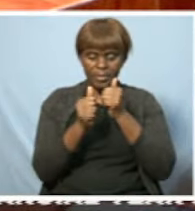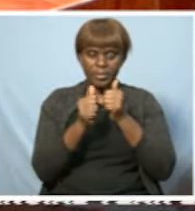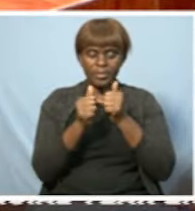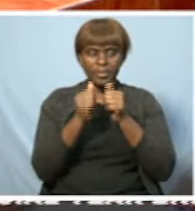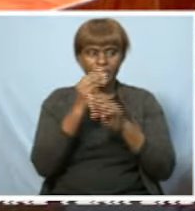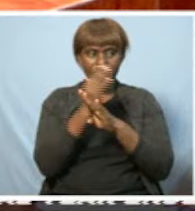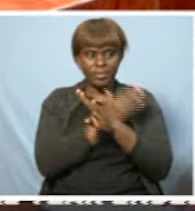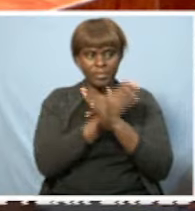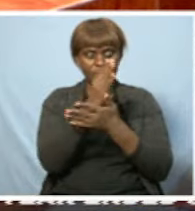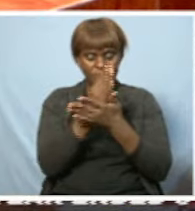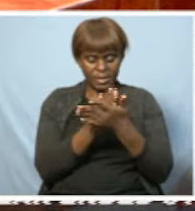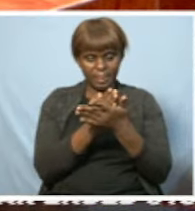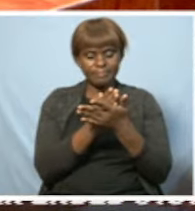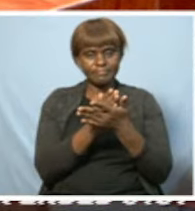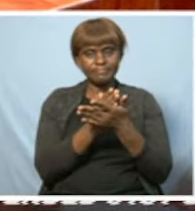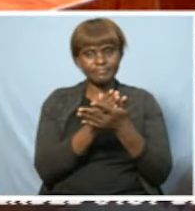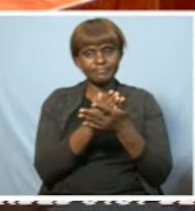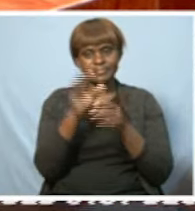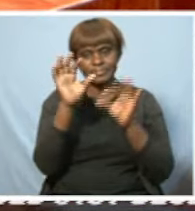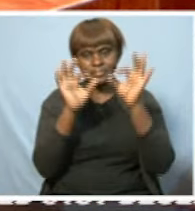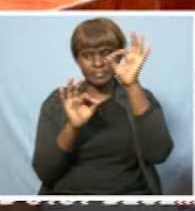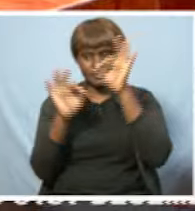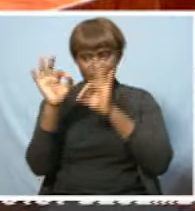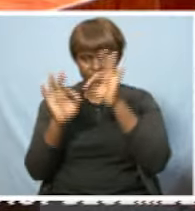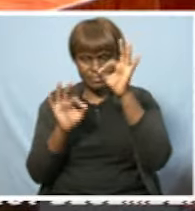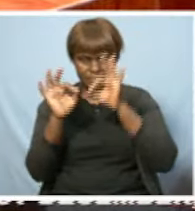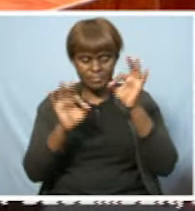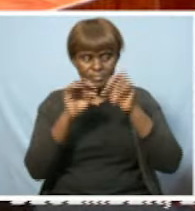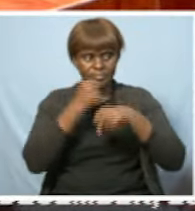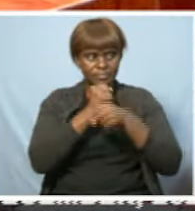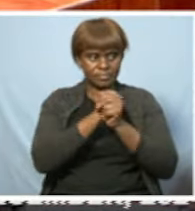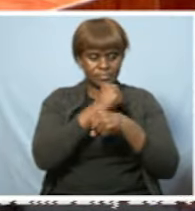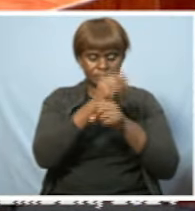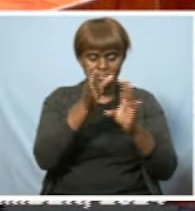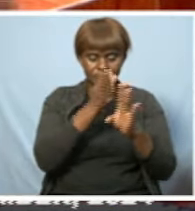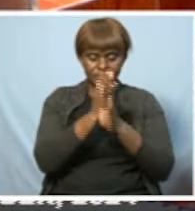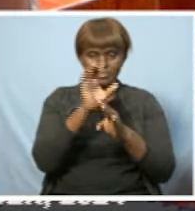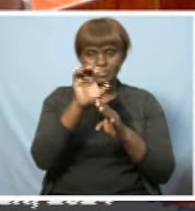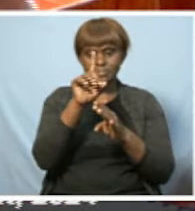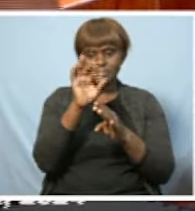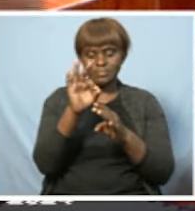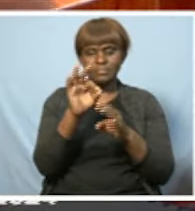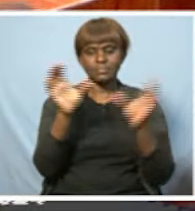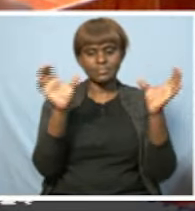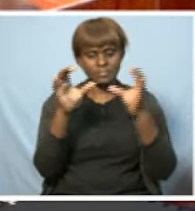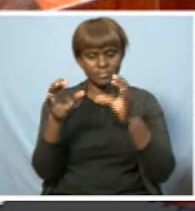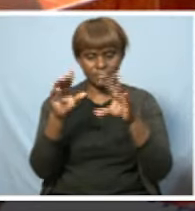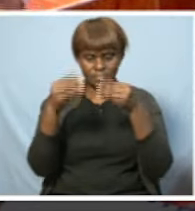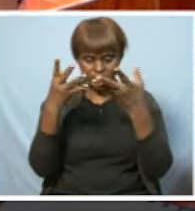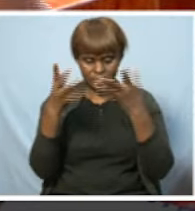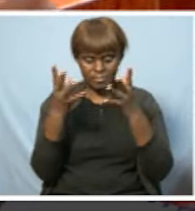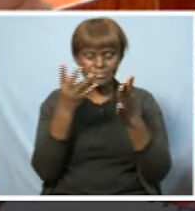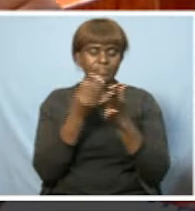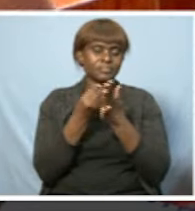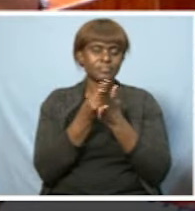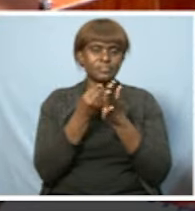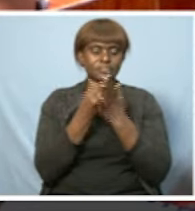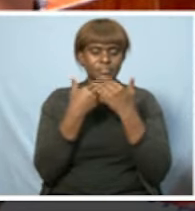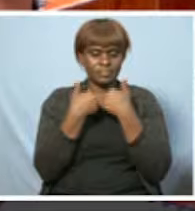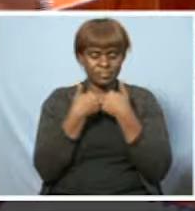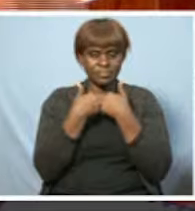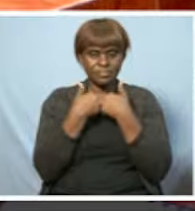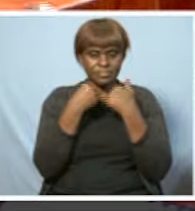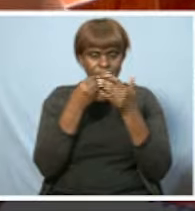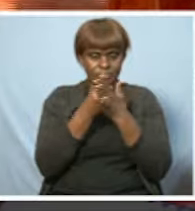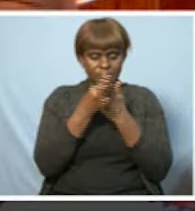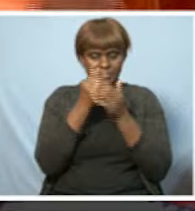before some structural adjustments were done towards CDF funding, councils were given monies which